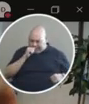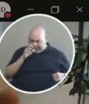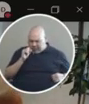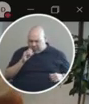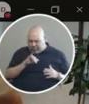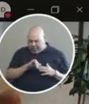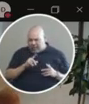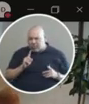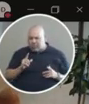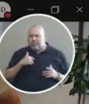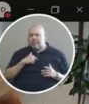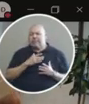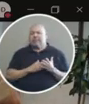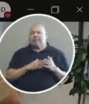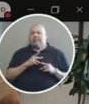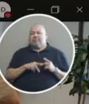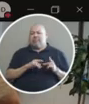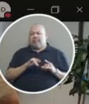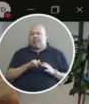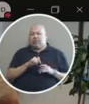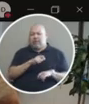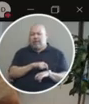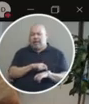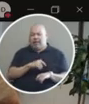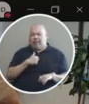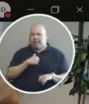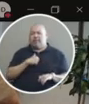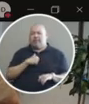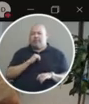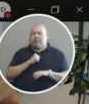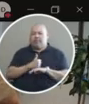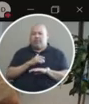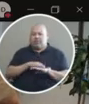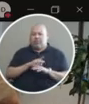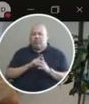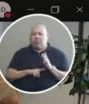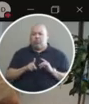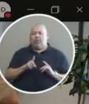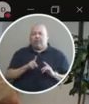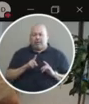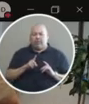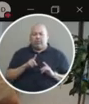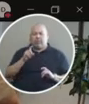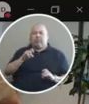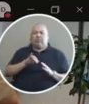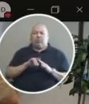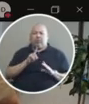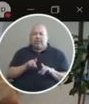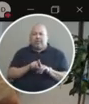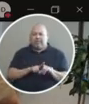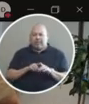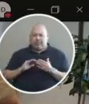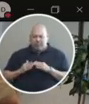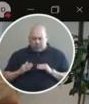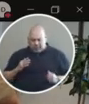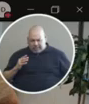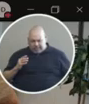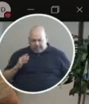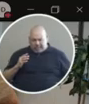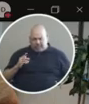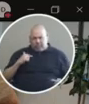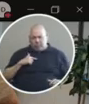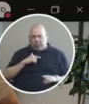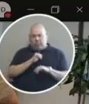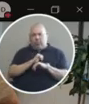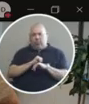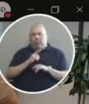So there is some time that you have based on what your pressing needs are as a community. We